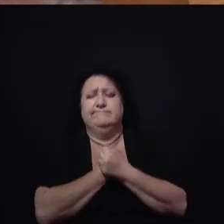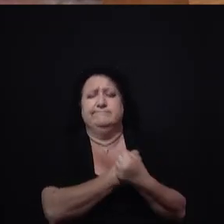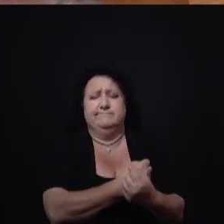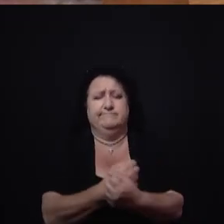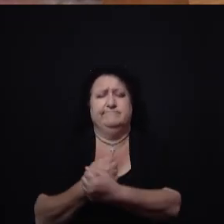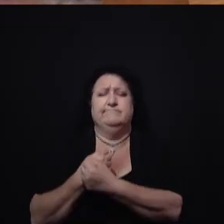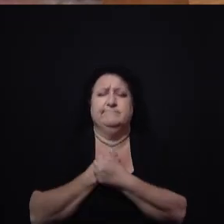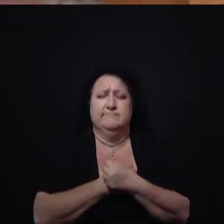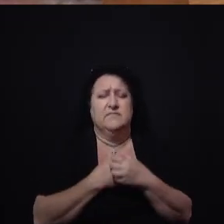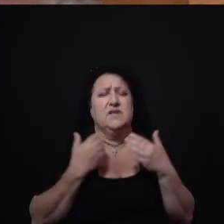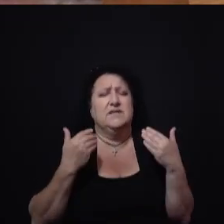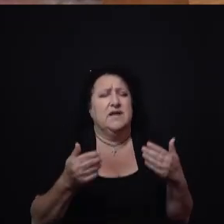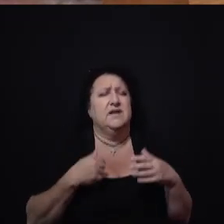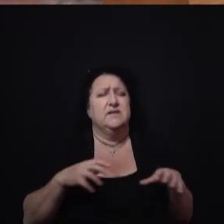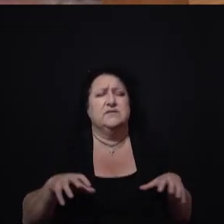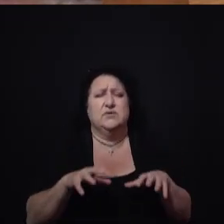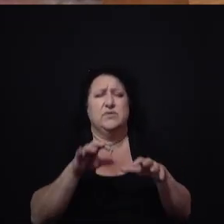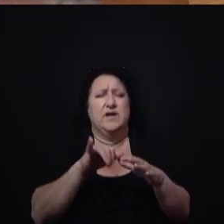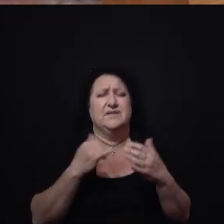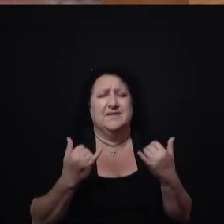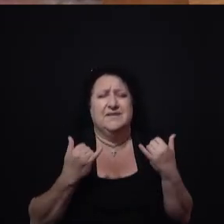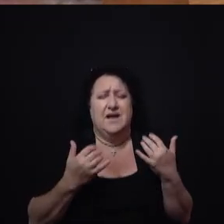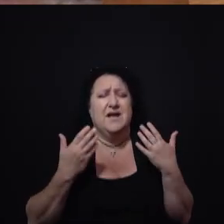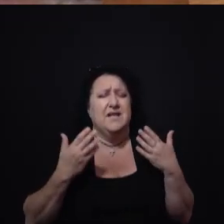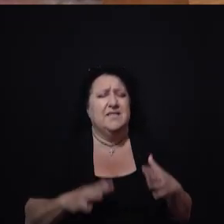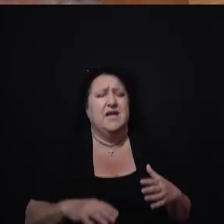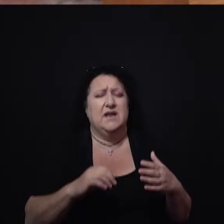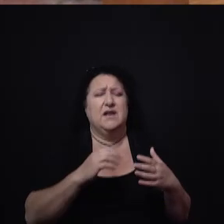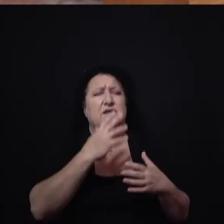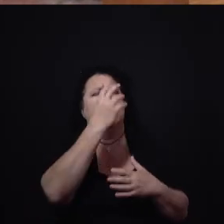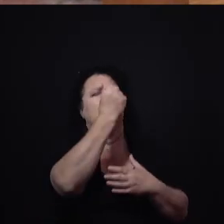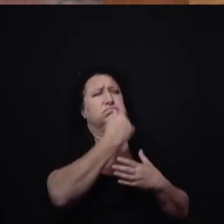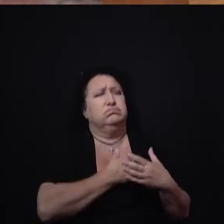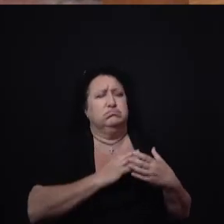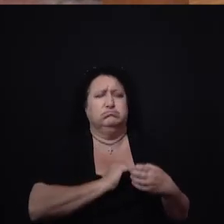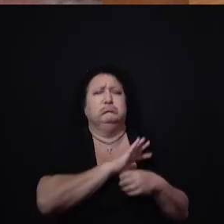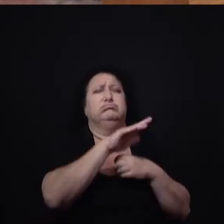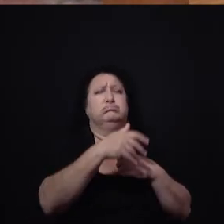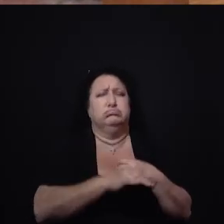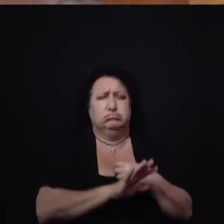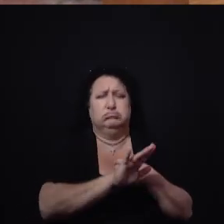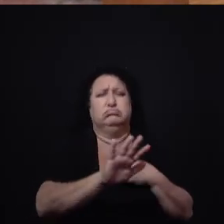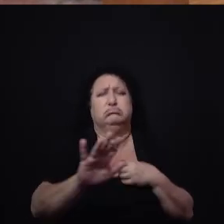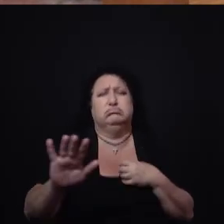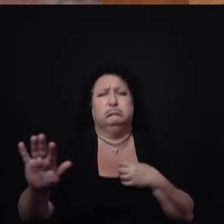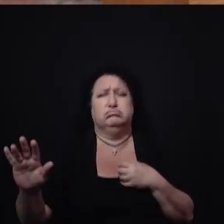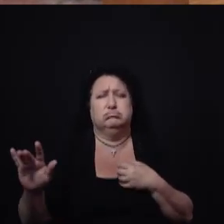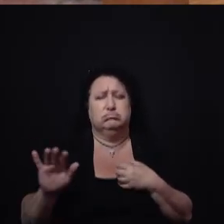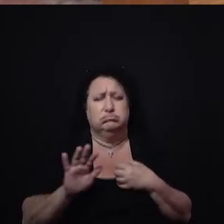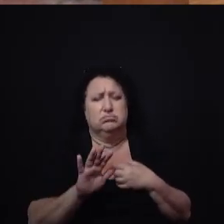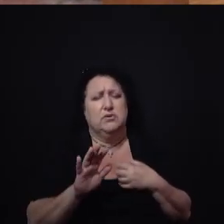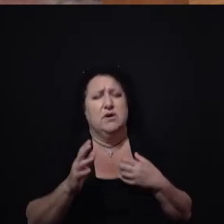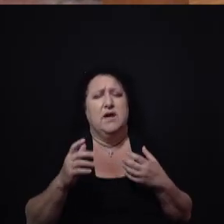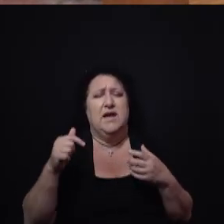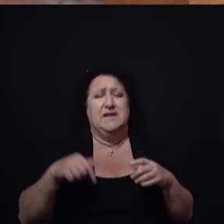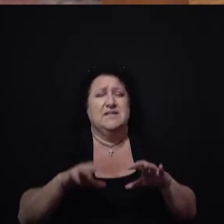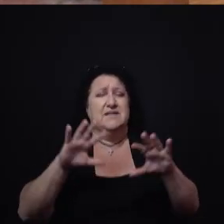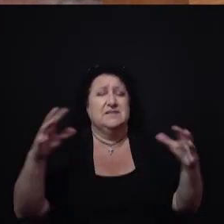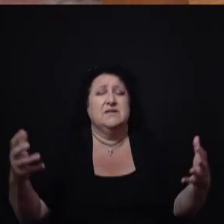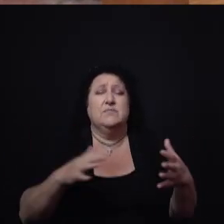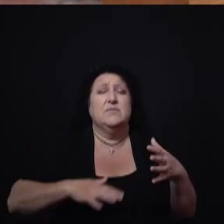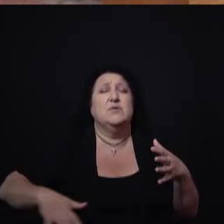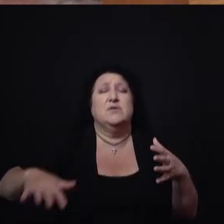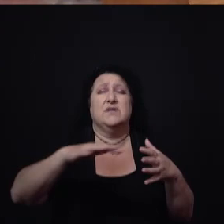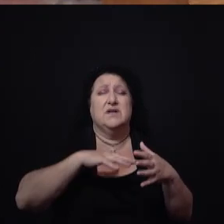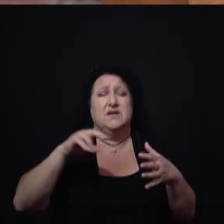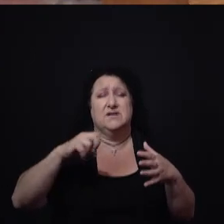today and let it overflow by your Spirit through your people into this community right here in Nashville and beyond, Lord